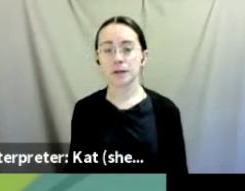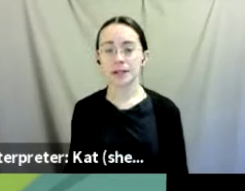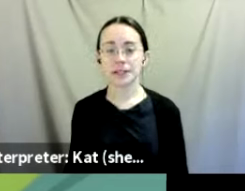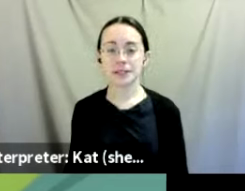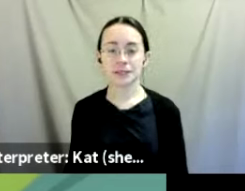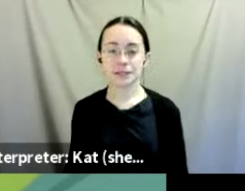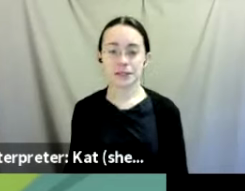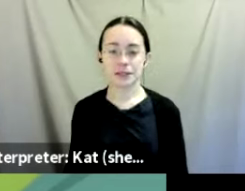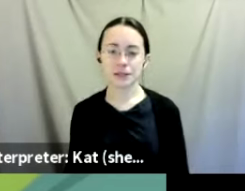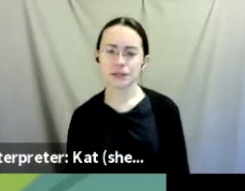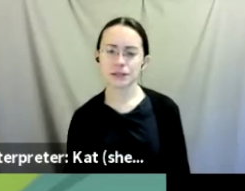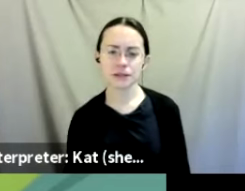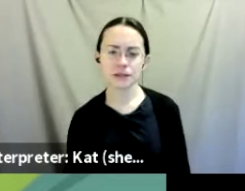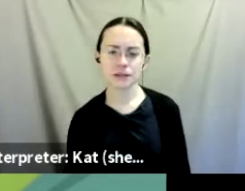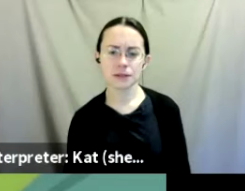but